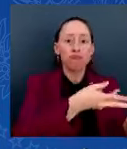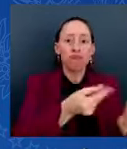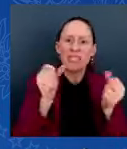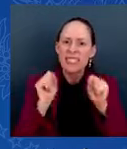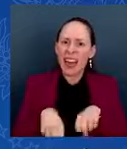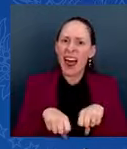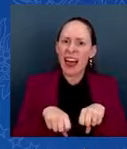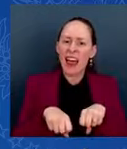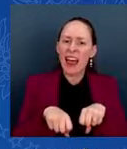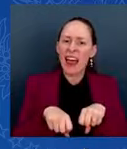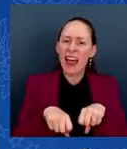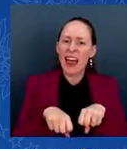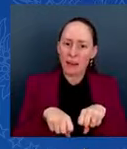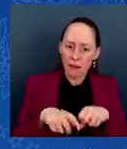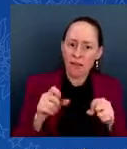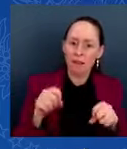Folks,